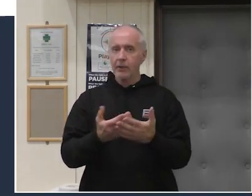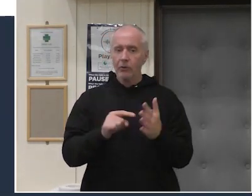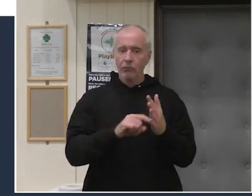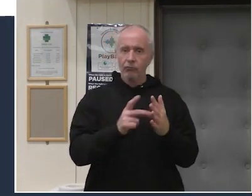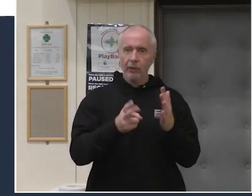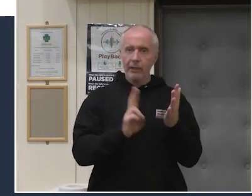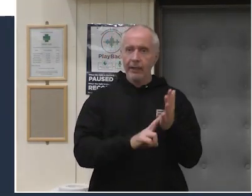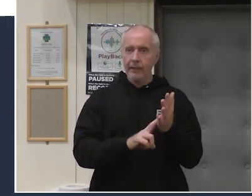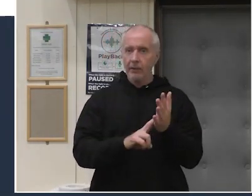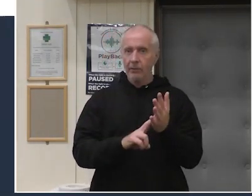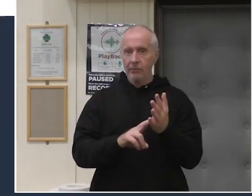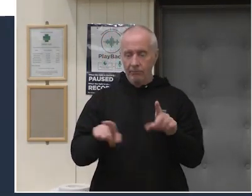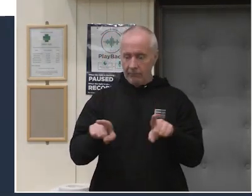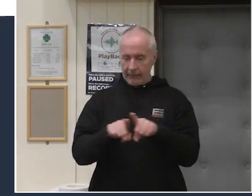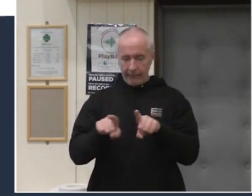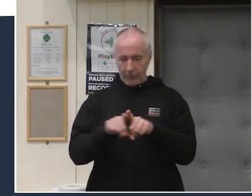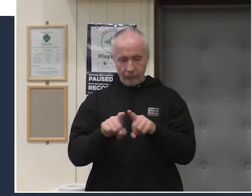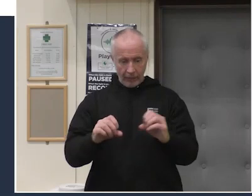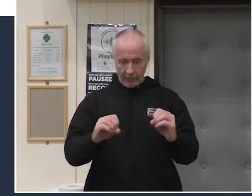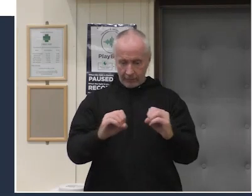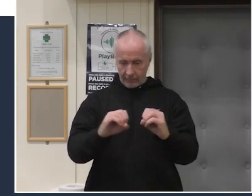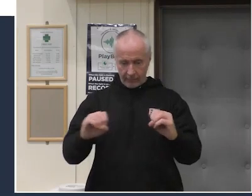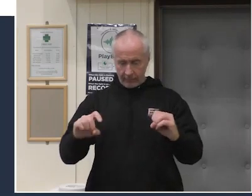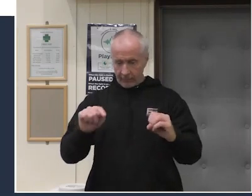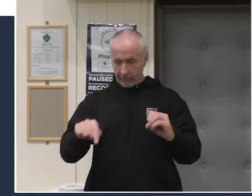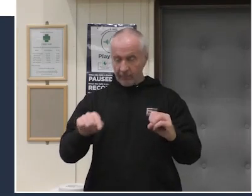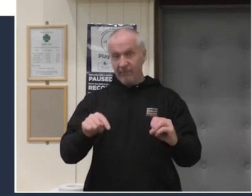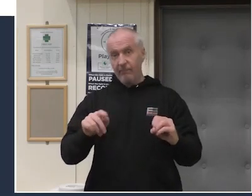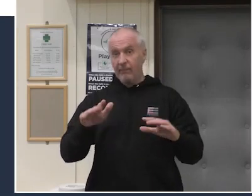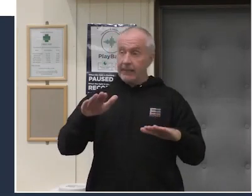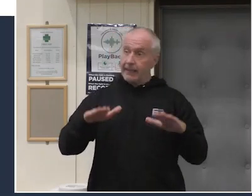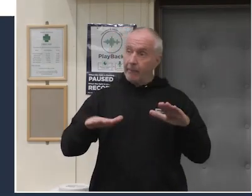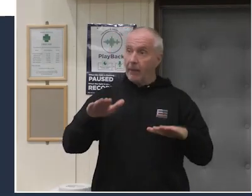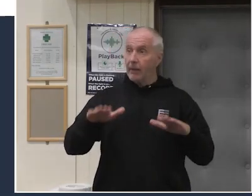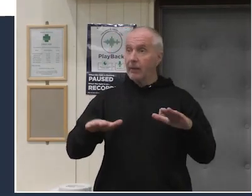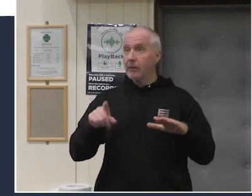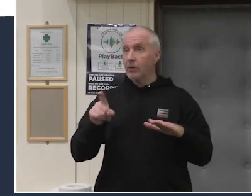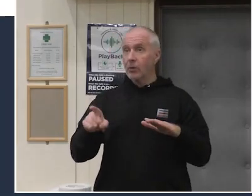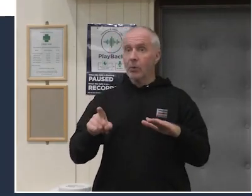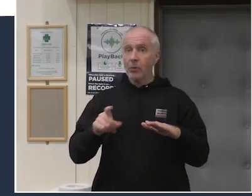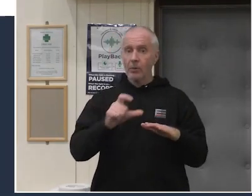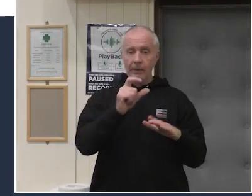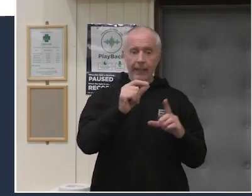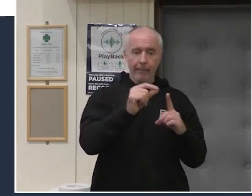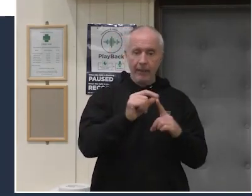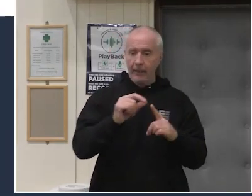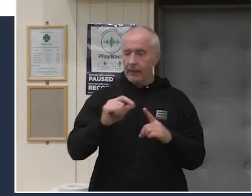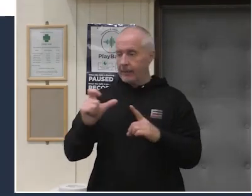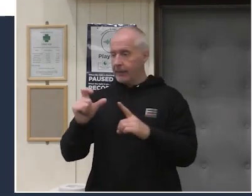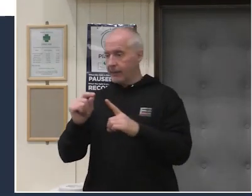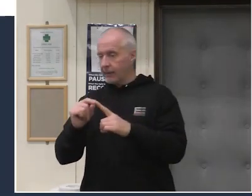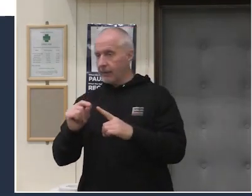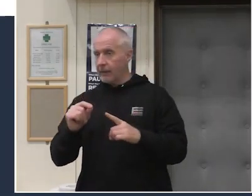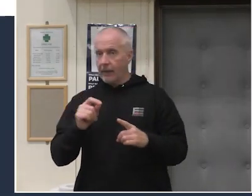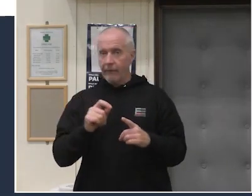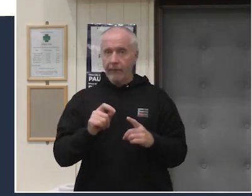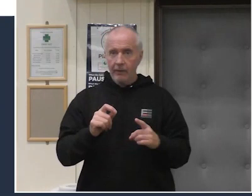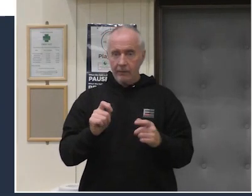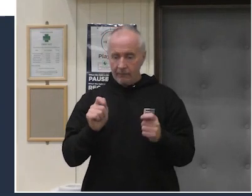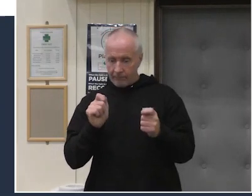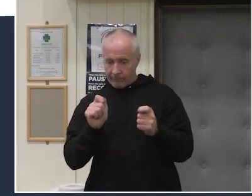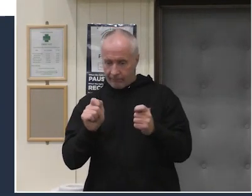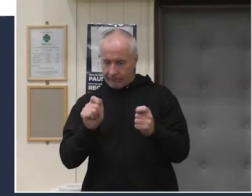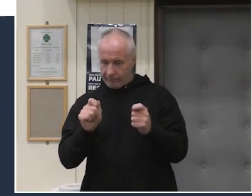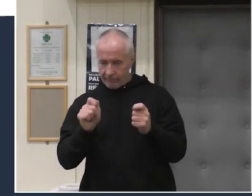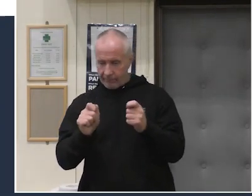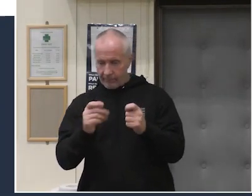It's very much what we were discussing, similar enough to what we're discussing with the CP. If we start changing certain